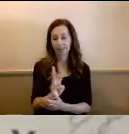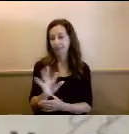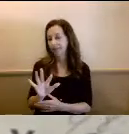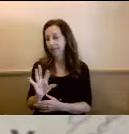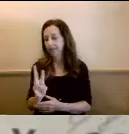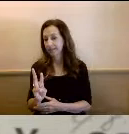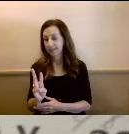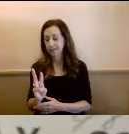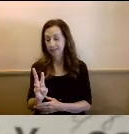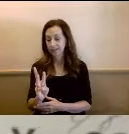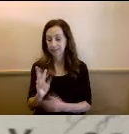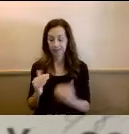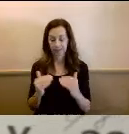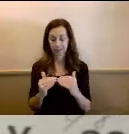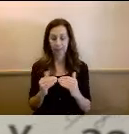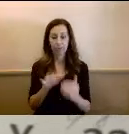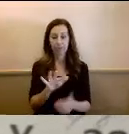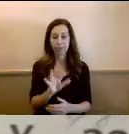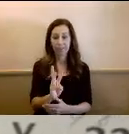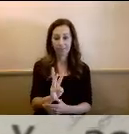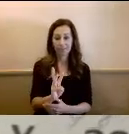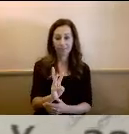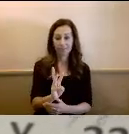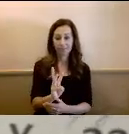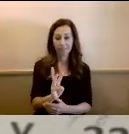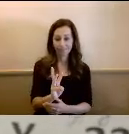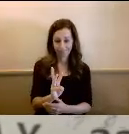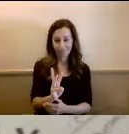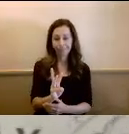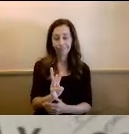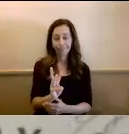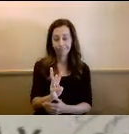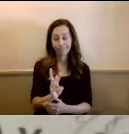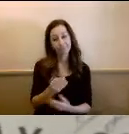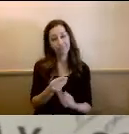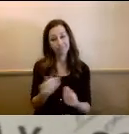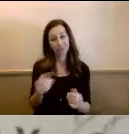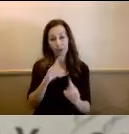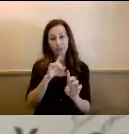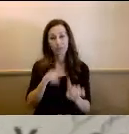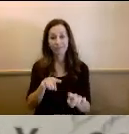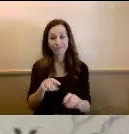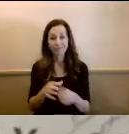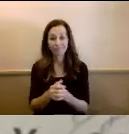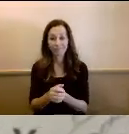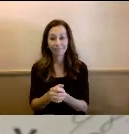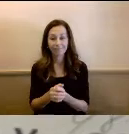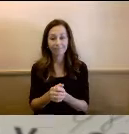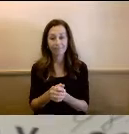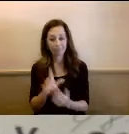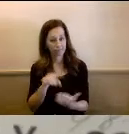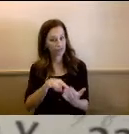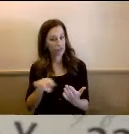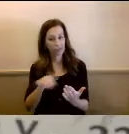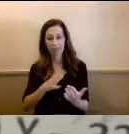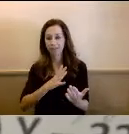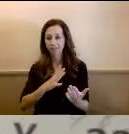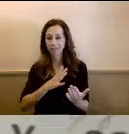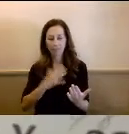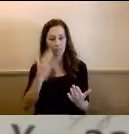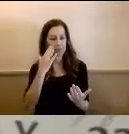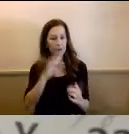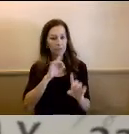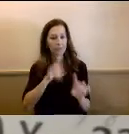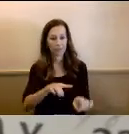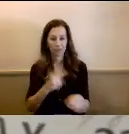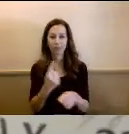got 56 equals 56. That's our solution. Back check so we know that